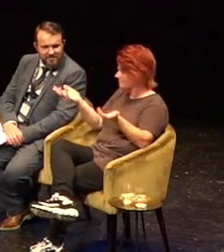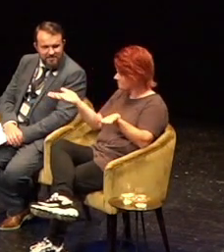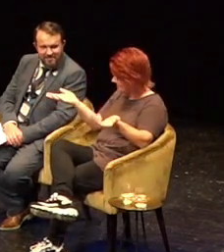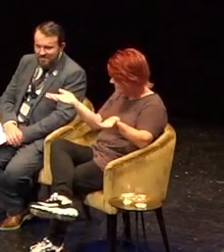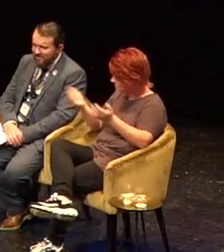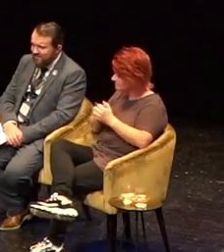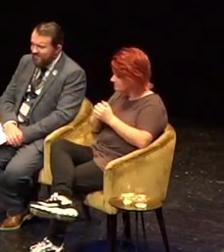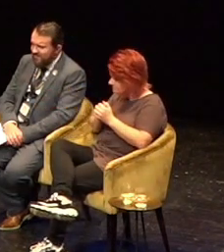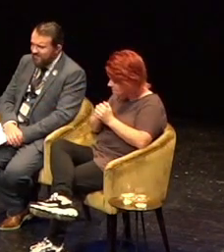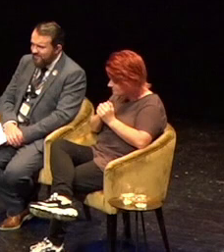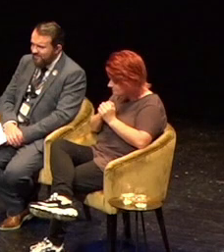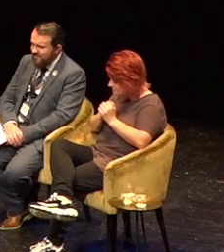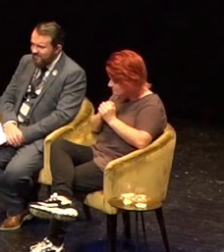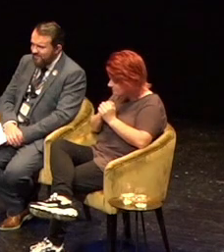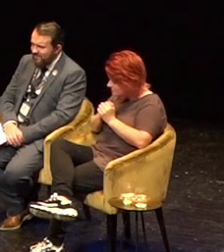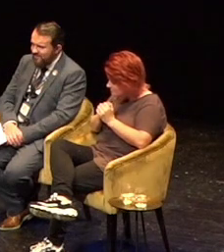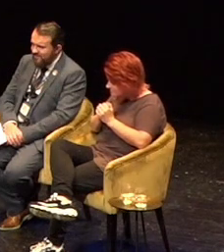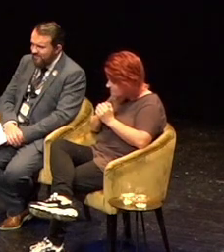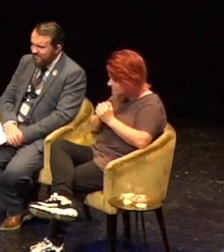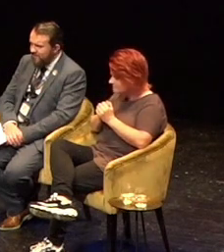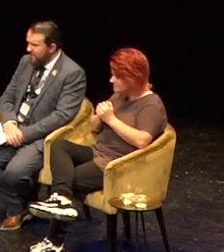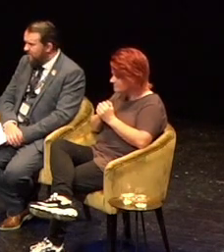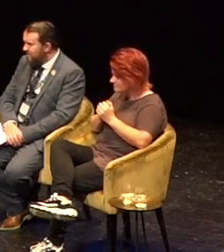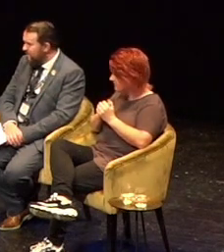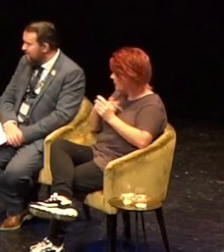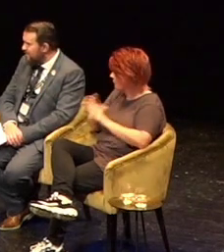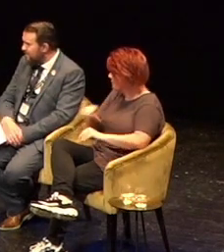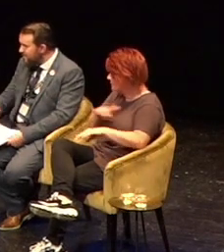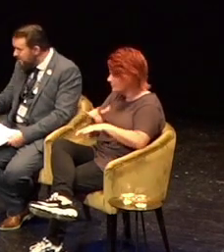So you can't cover everything all the time.